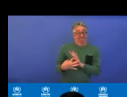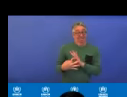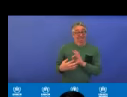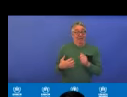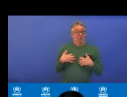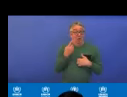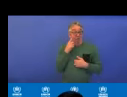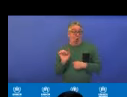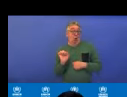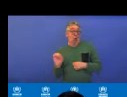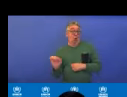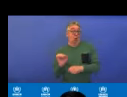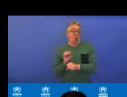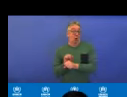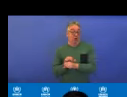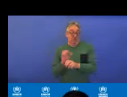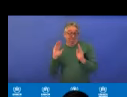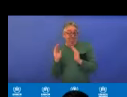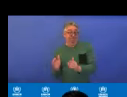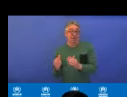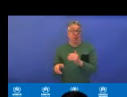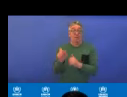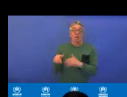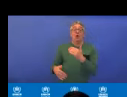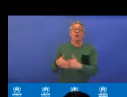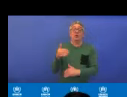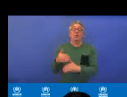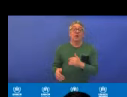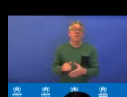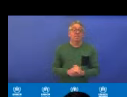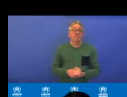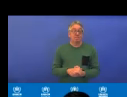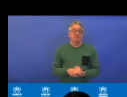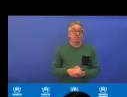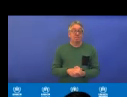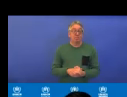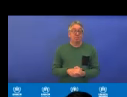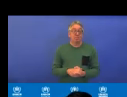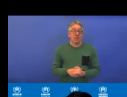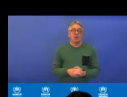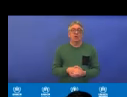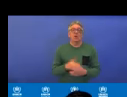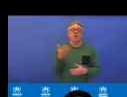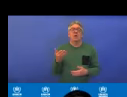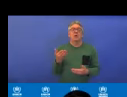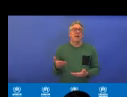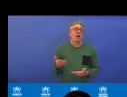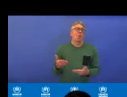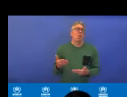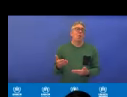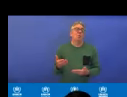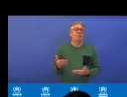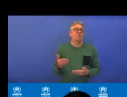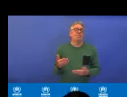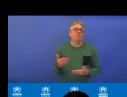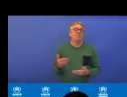with disabilities in particular. I don't share it here today. Today, I just have a few examples on the screen of